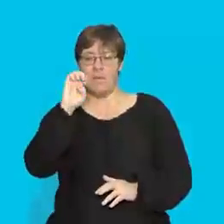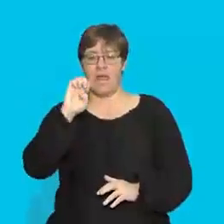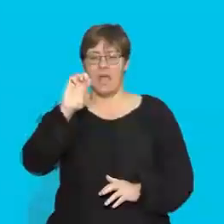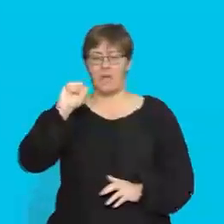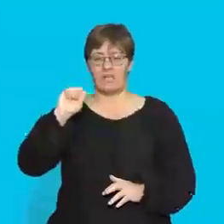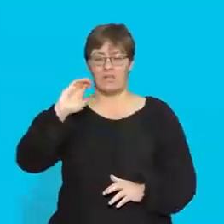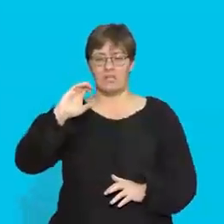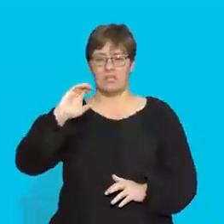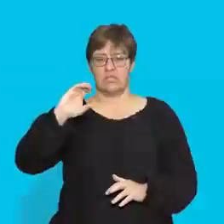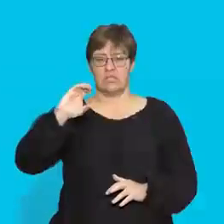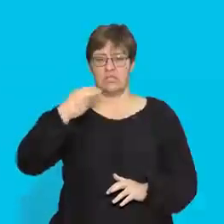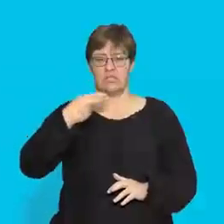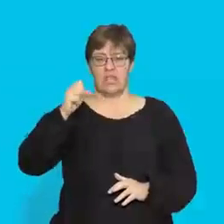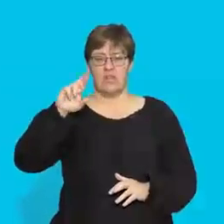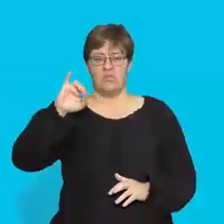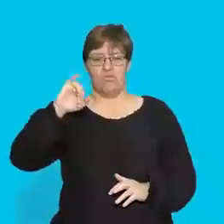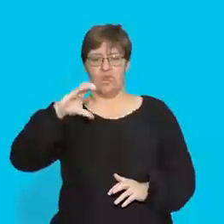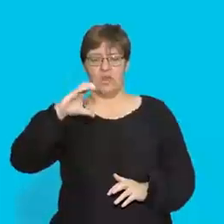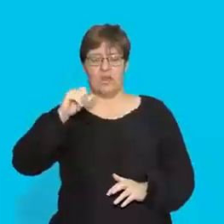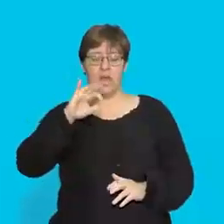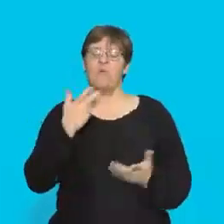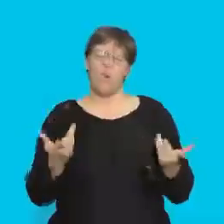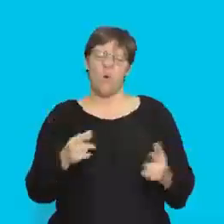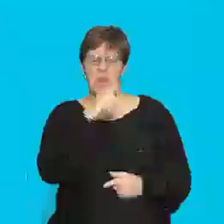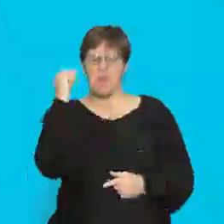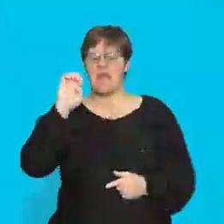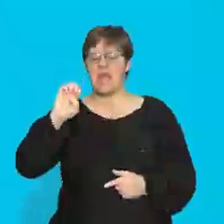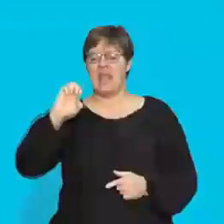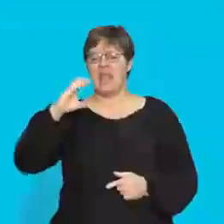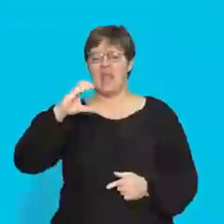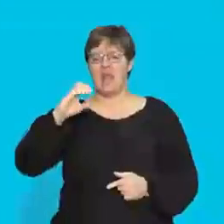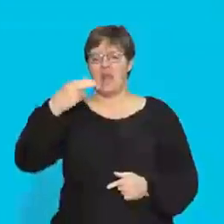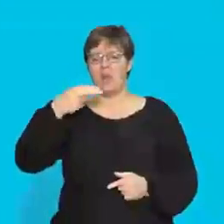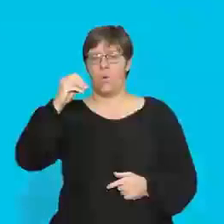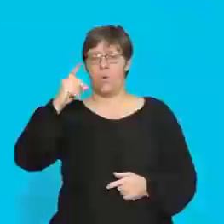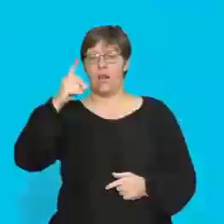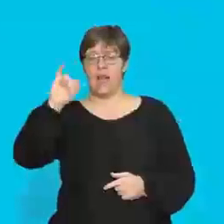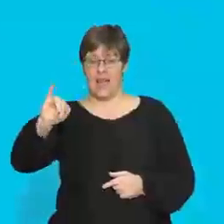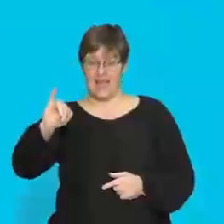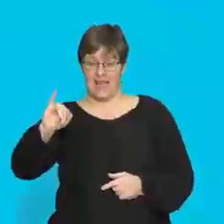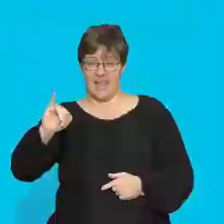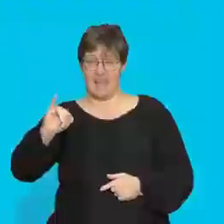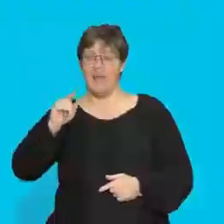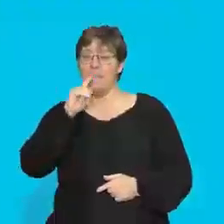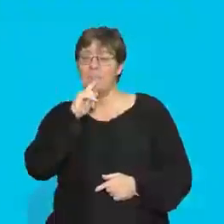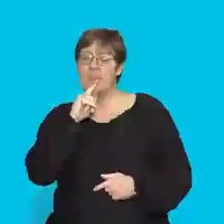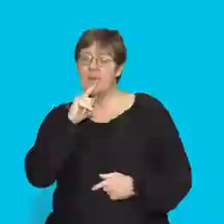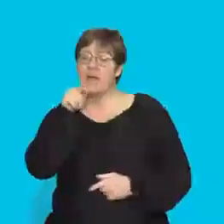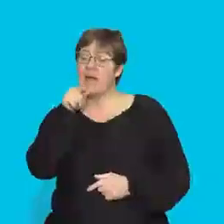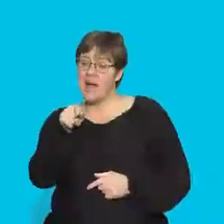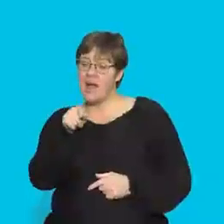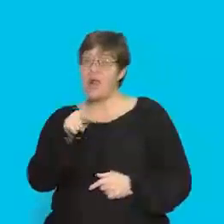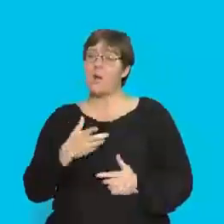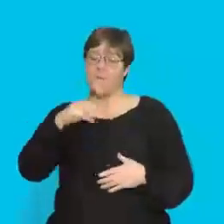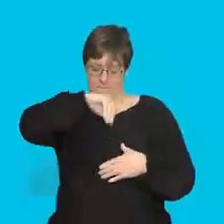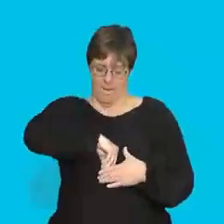Escherichia coli, which you don't have to remember. You can just simply call it E. coli. And E. coli lives